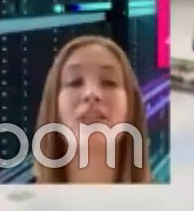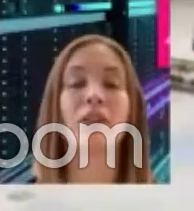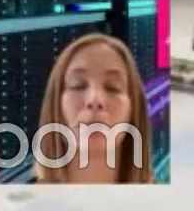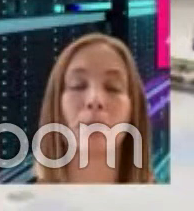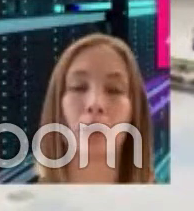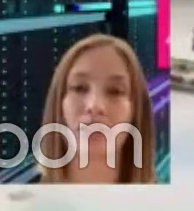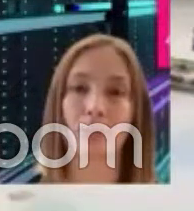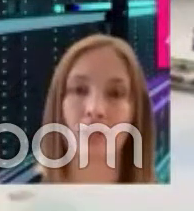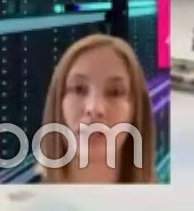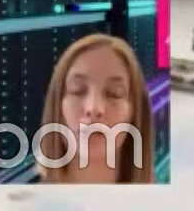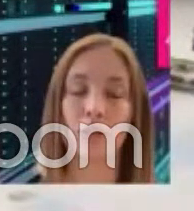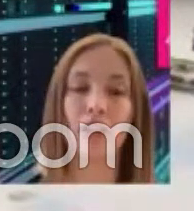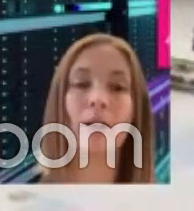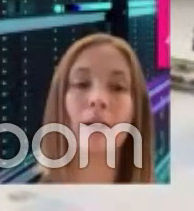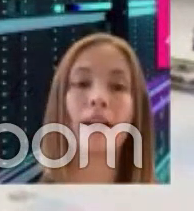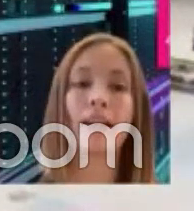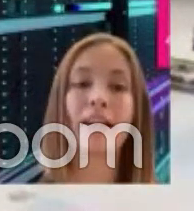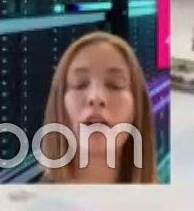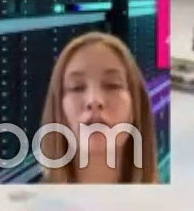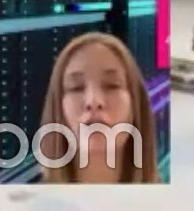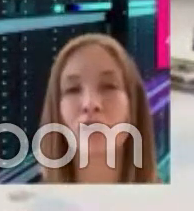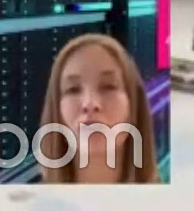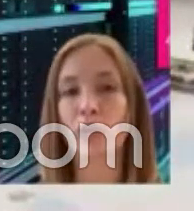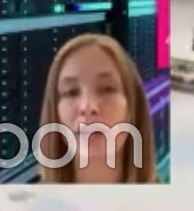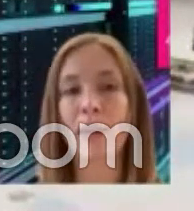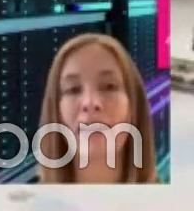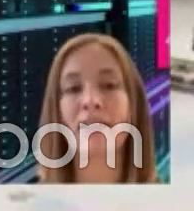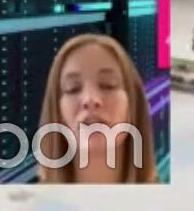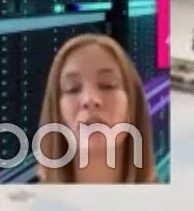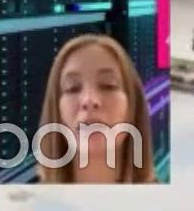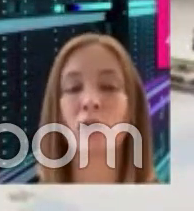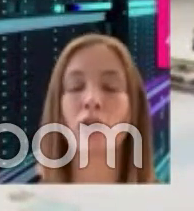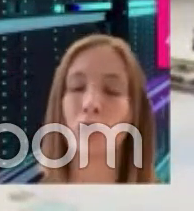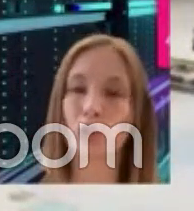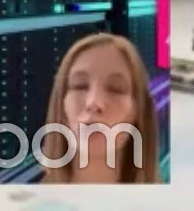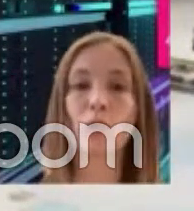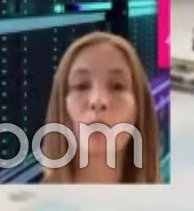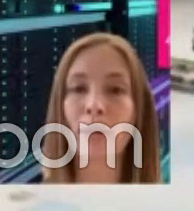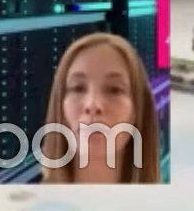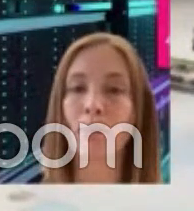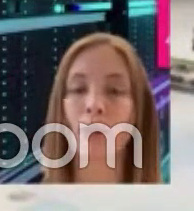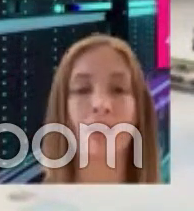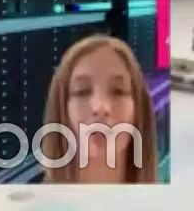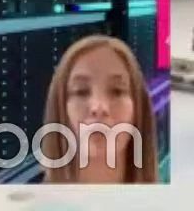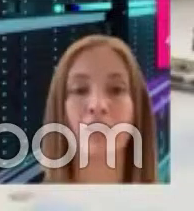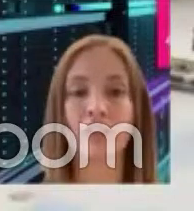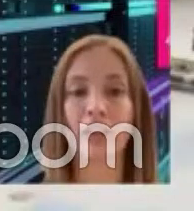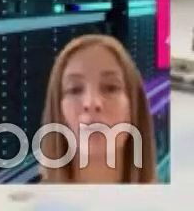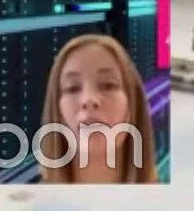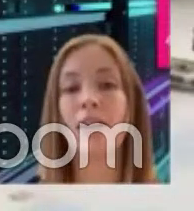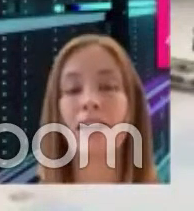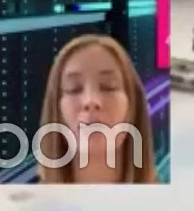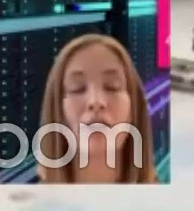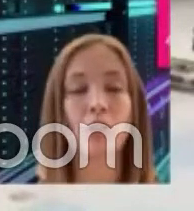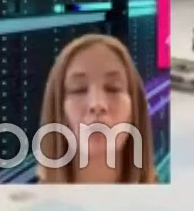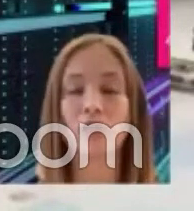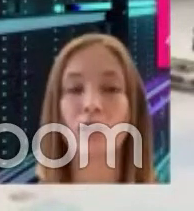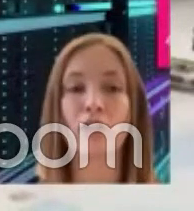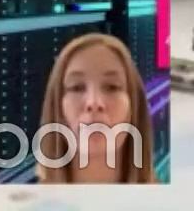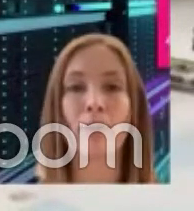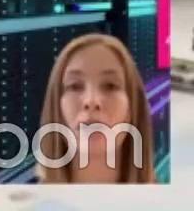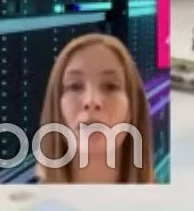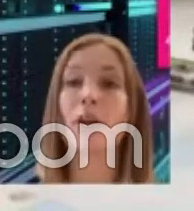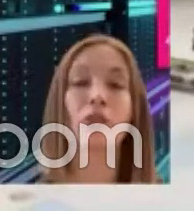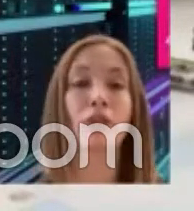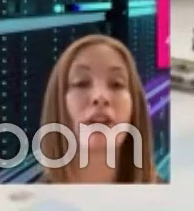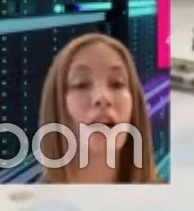Genius lies in the blocks themselves Lego have gone through great pains to make sure that you choose the right block at every step and by doing